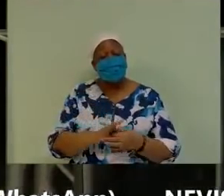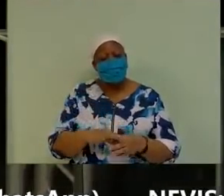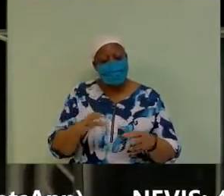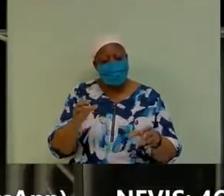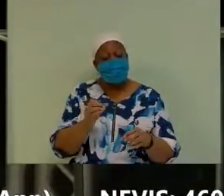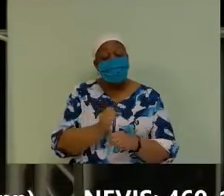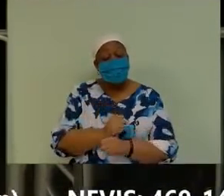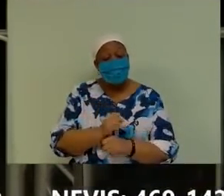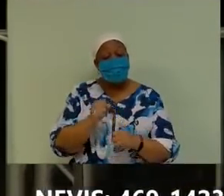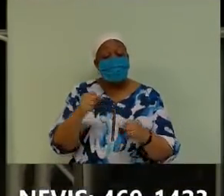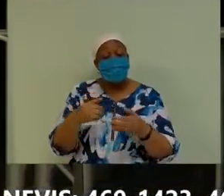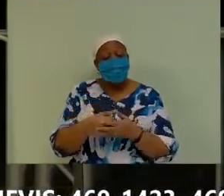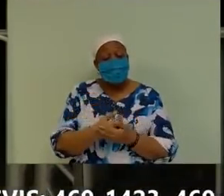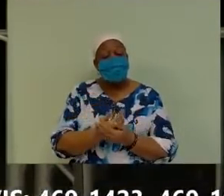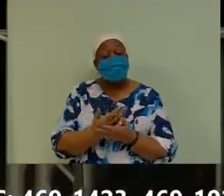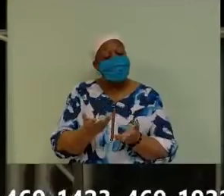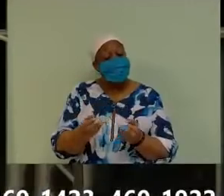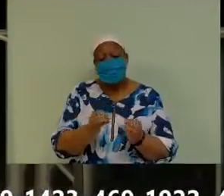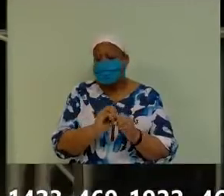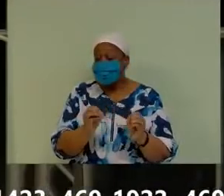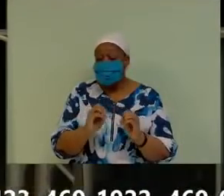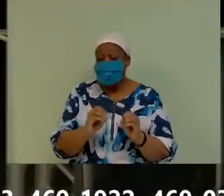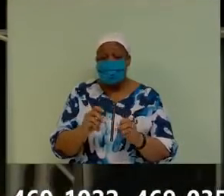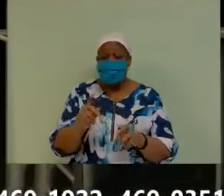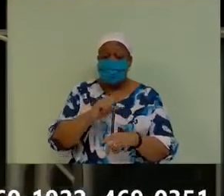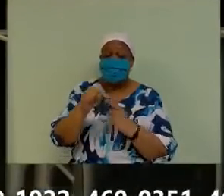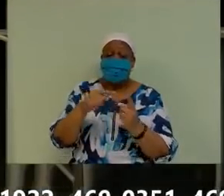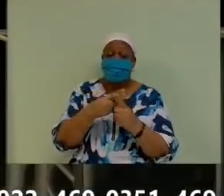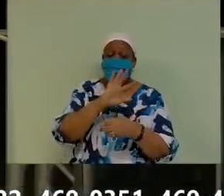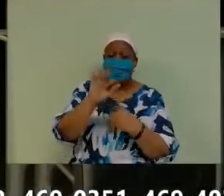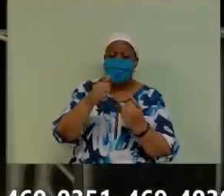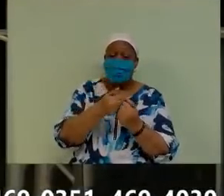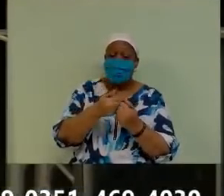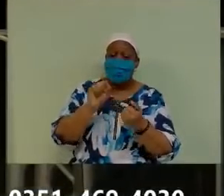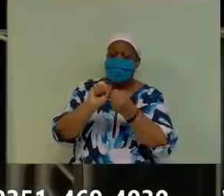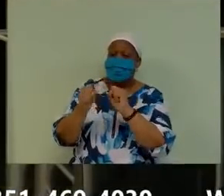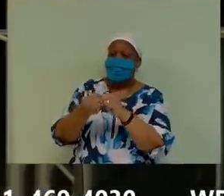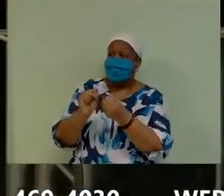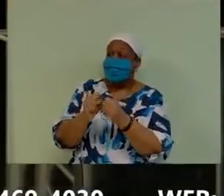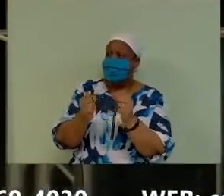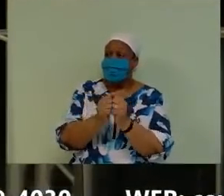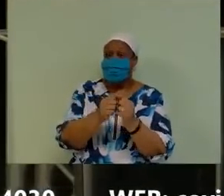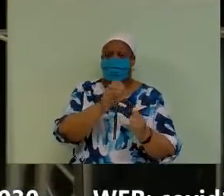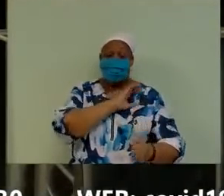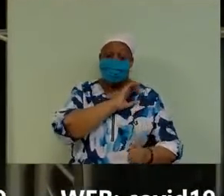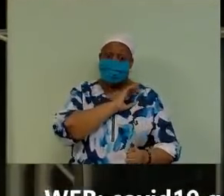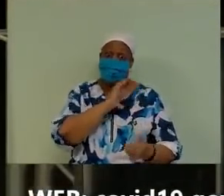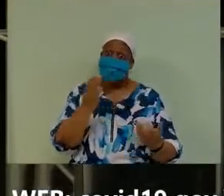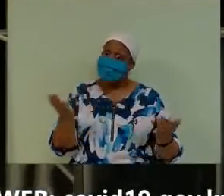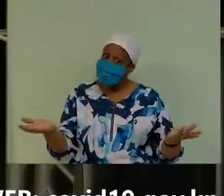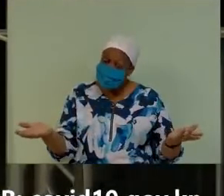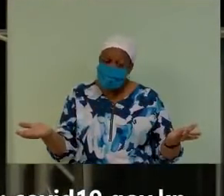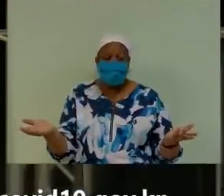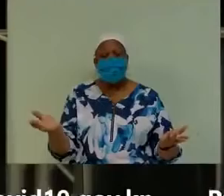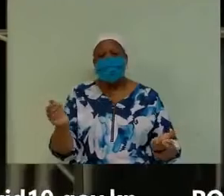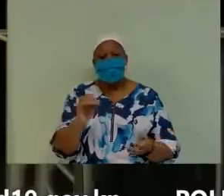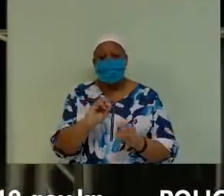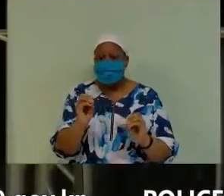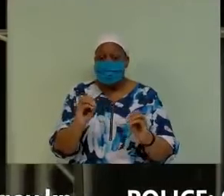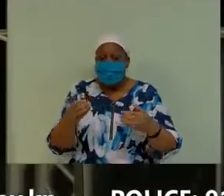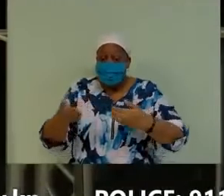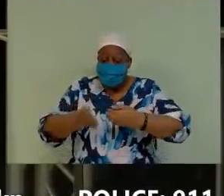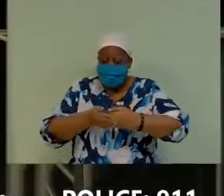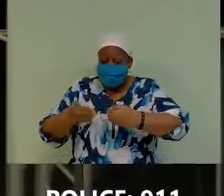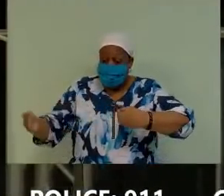because there are no social distancing constraints that are observed in these